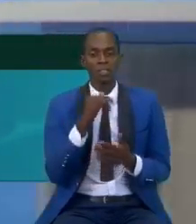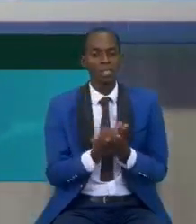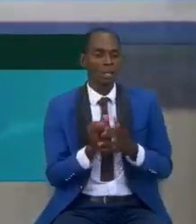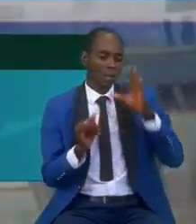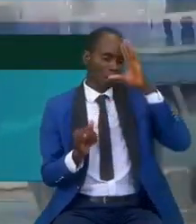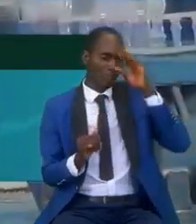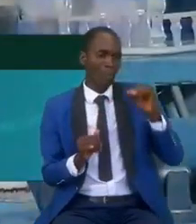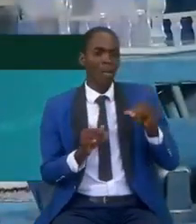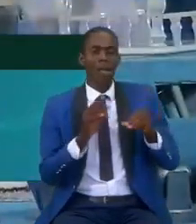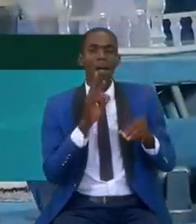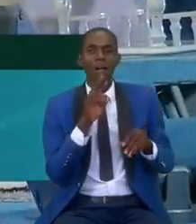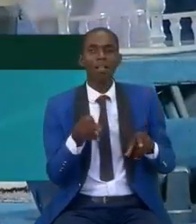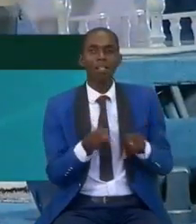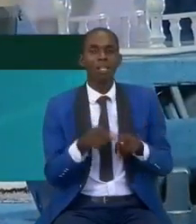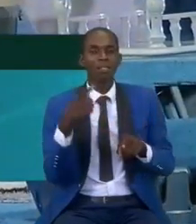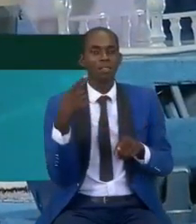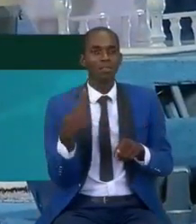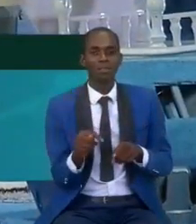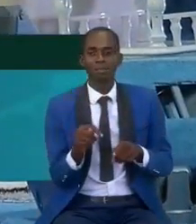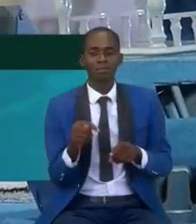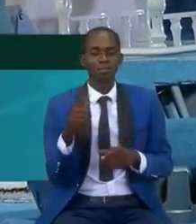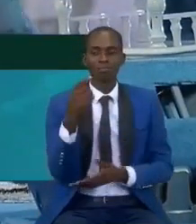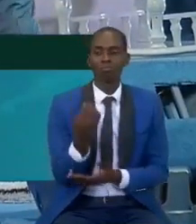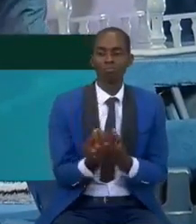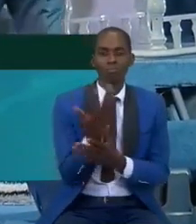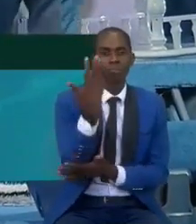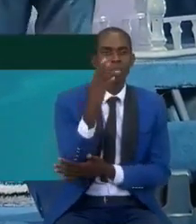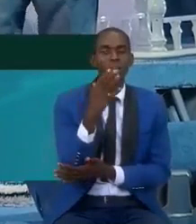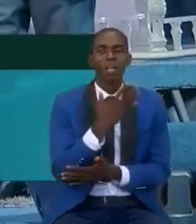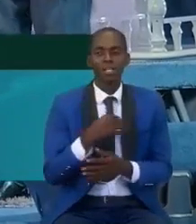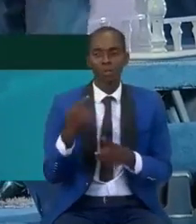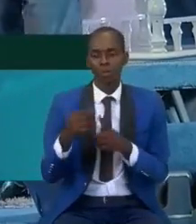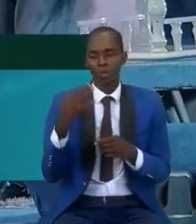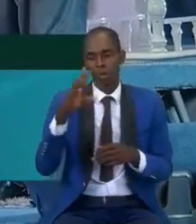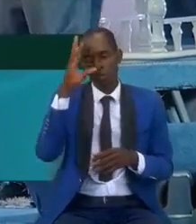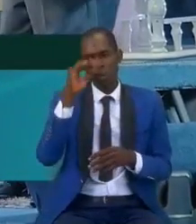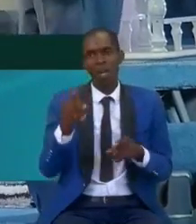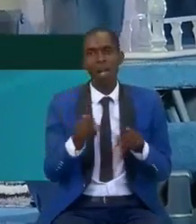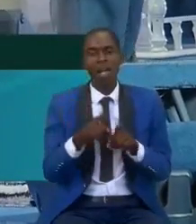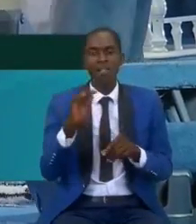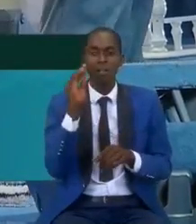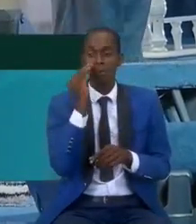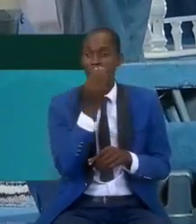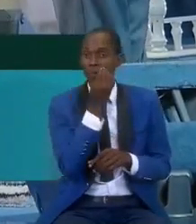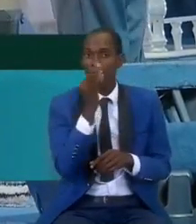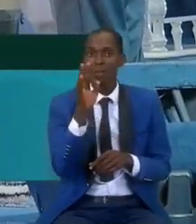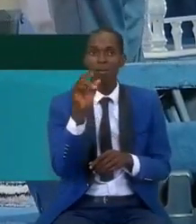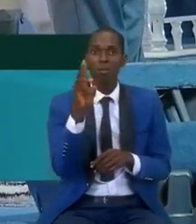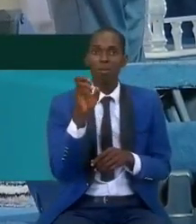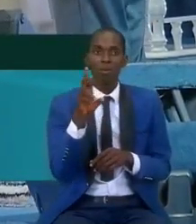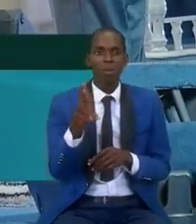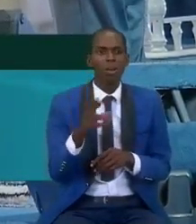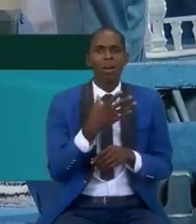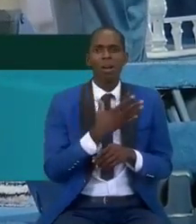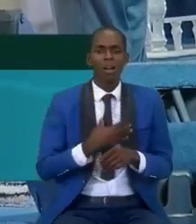use flowery language, and they may use a kind of interesting, attractive language, and you hope in them. But